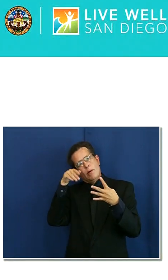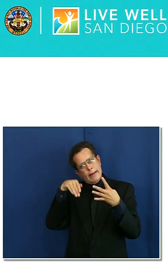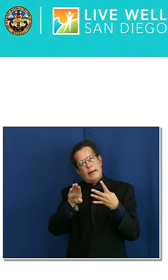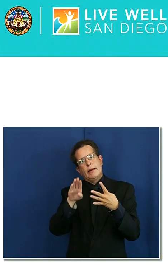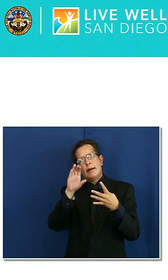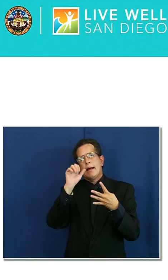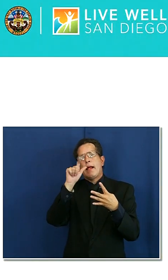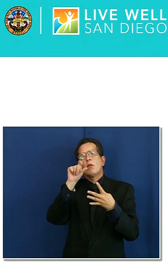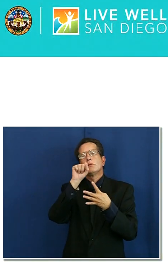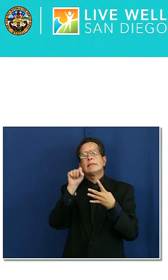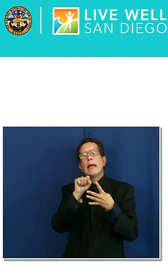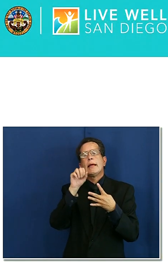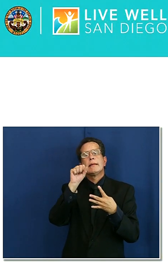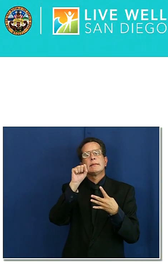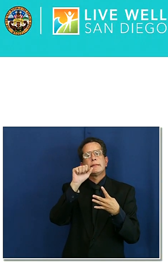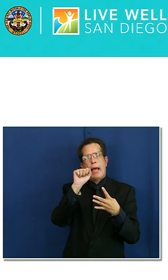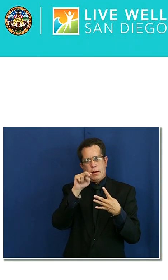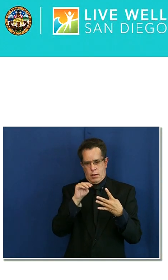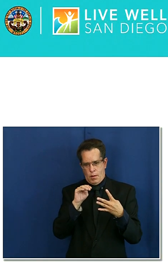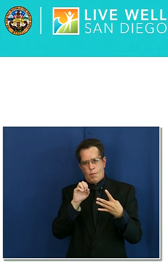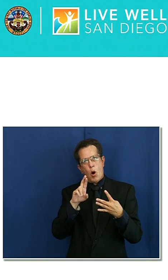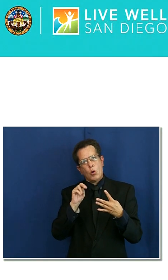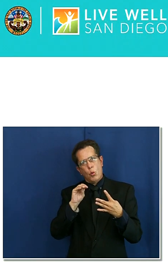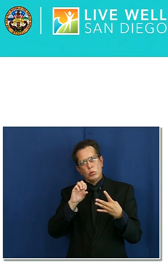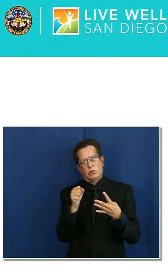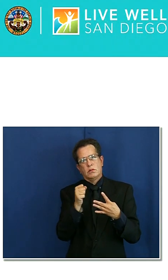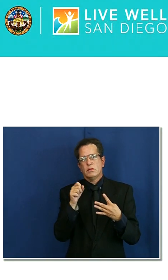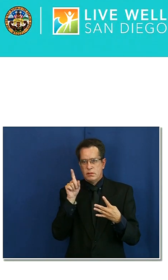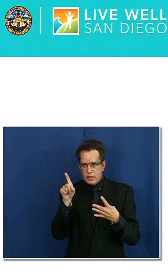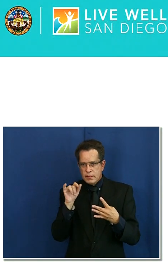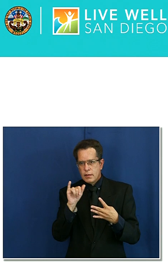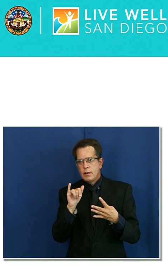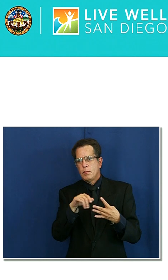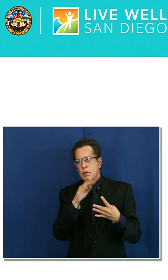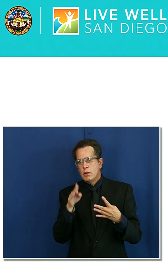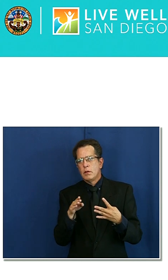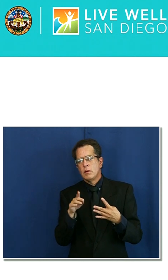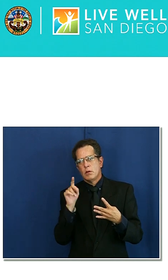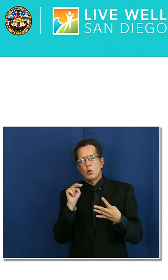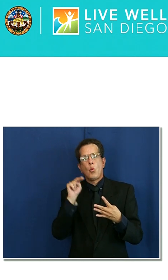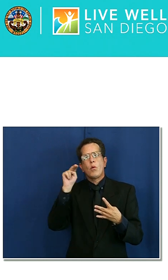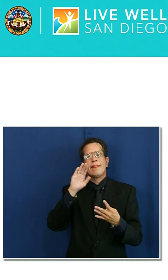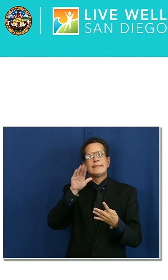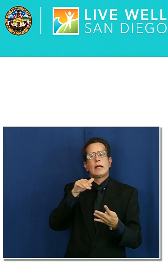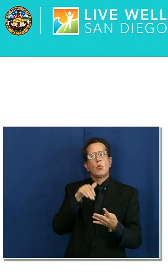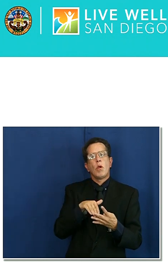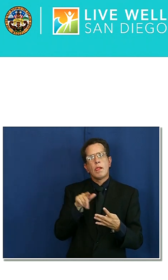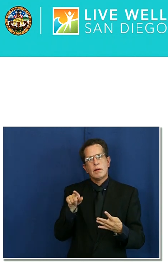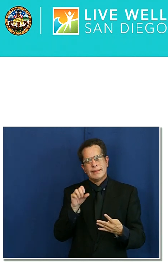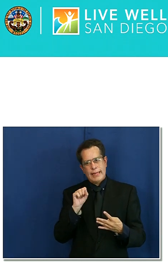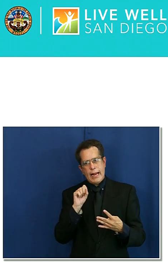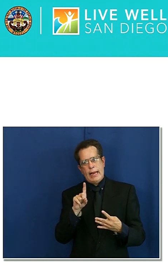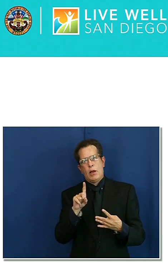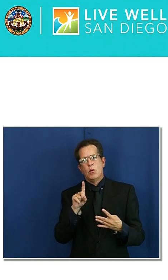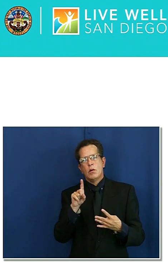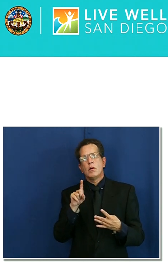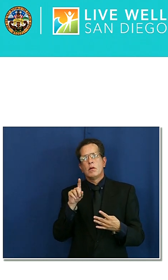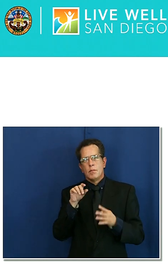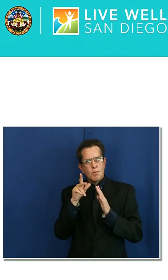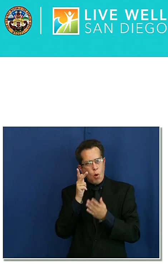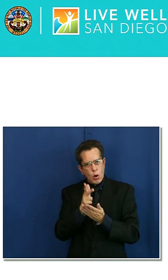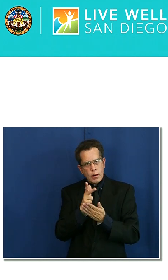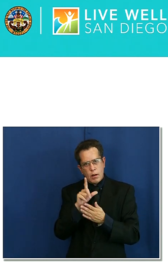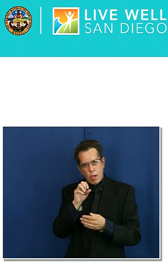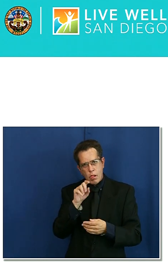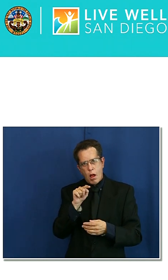North Cal State University, San Marcos, VSAT Engineering Pavilion. We have one in North Central University of San Diego parking lot,